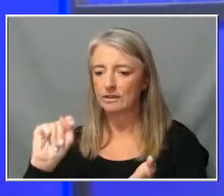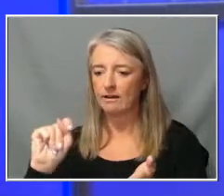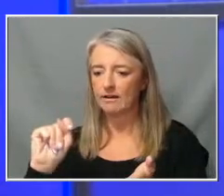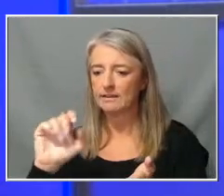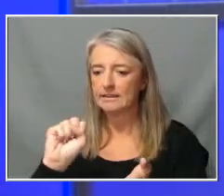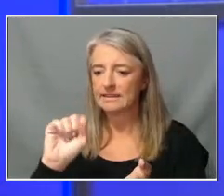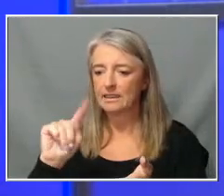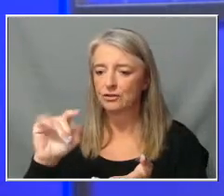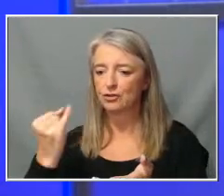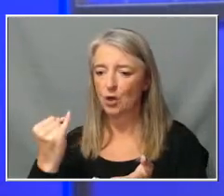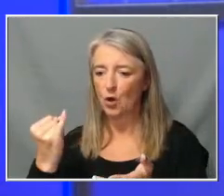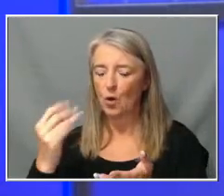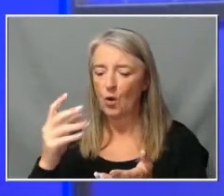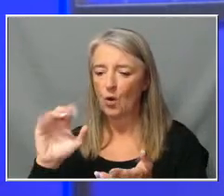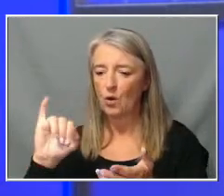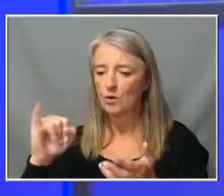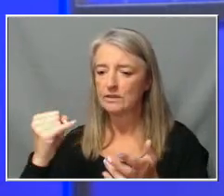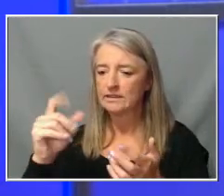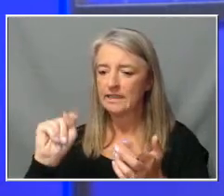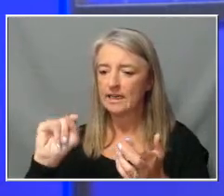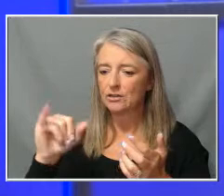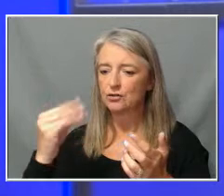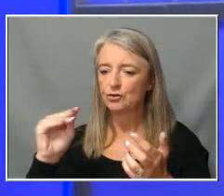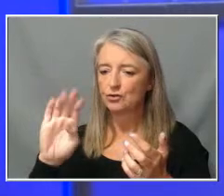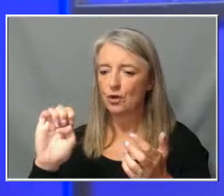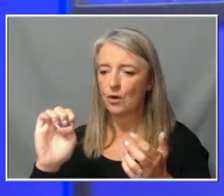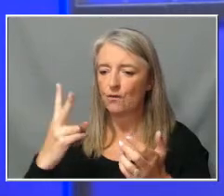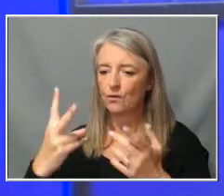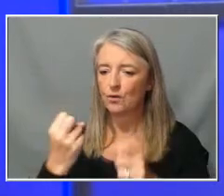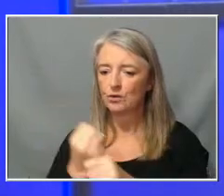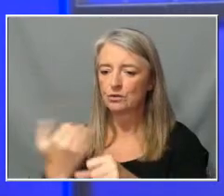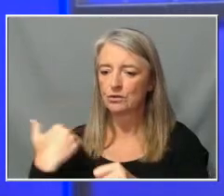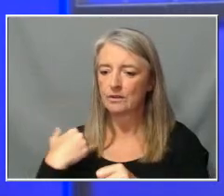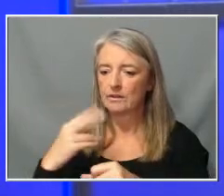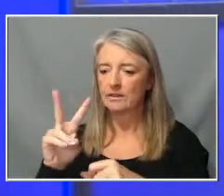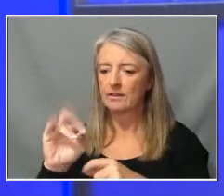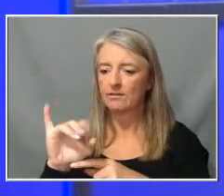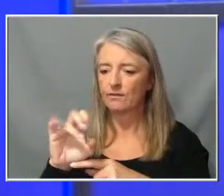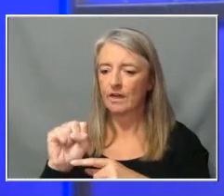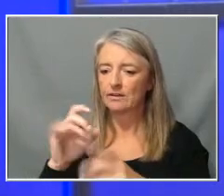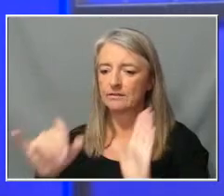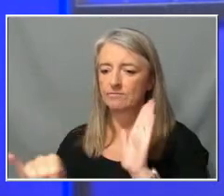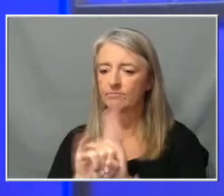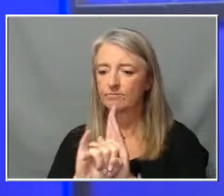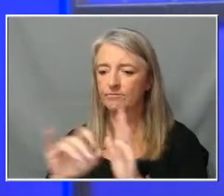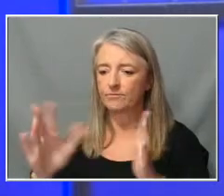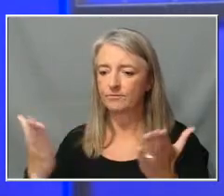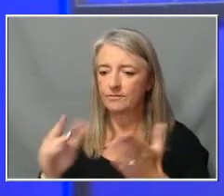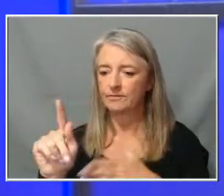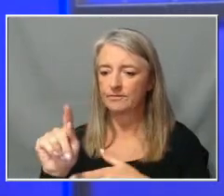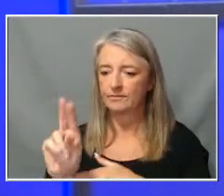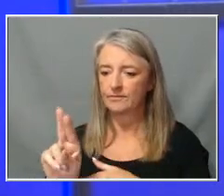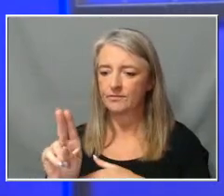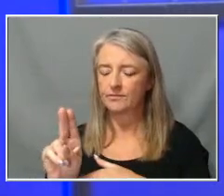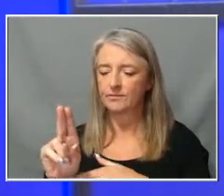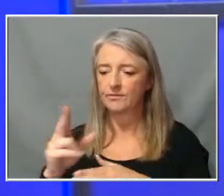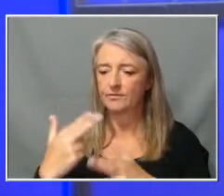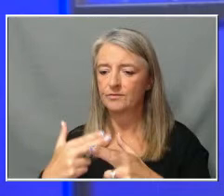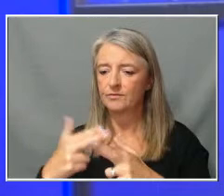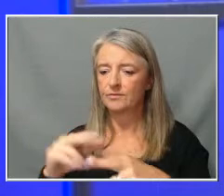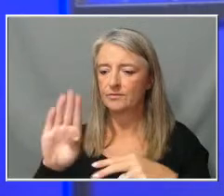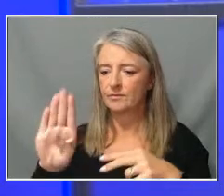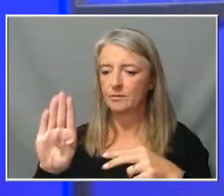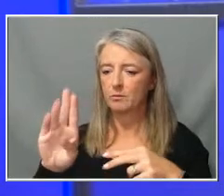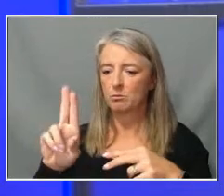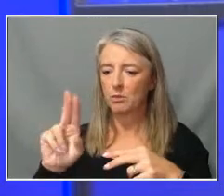a few years ago. And we also had a virus that was helped identified here at the health system, and that was bourbon virus as well.